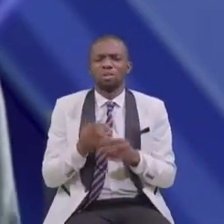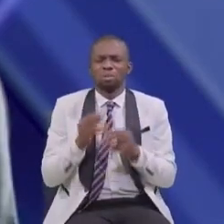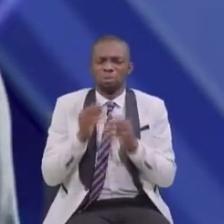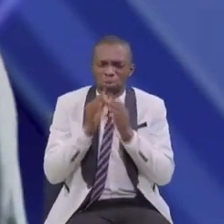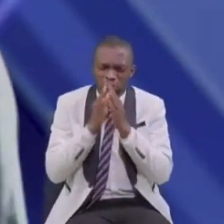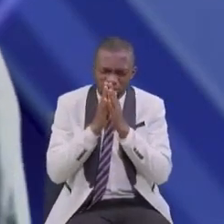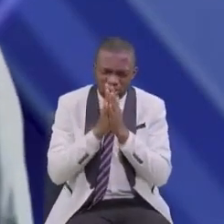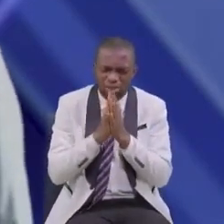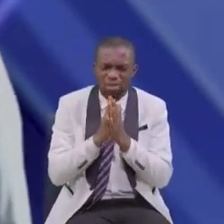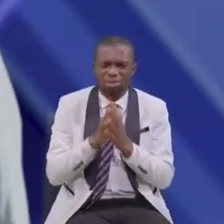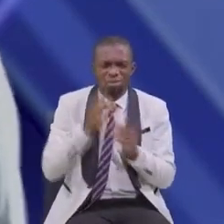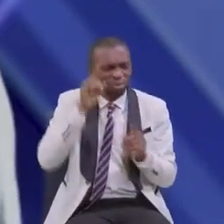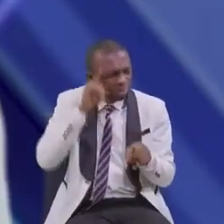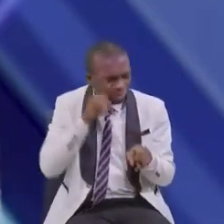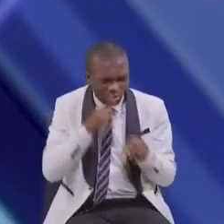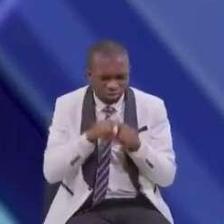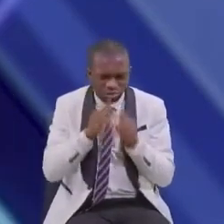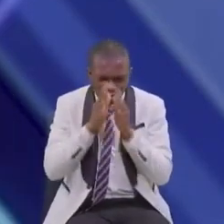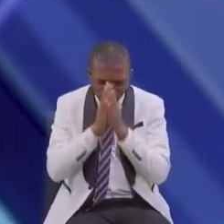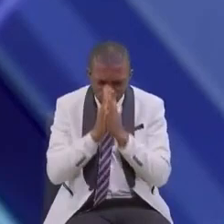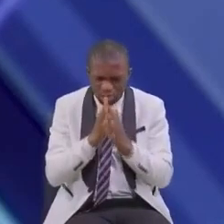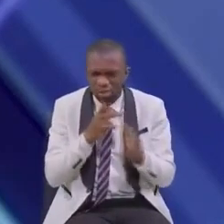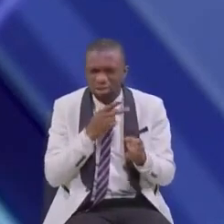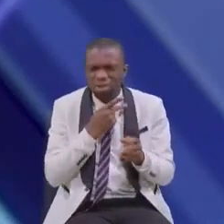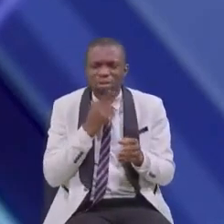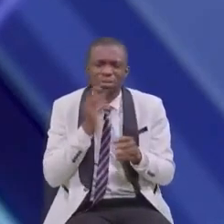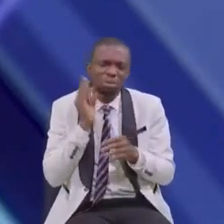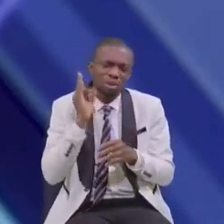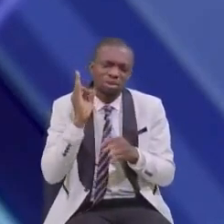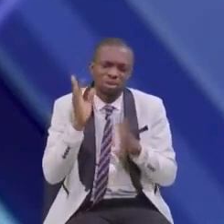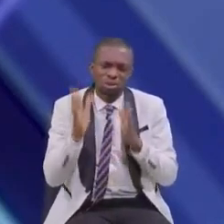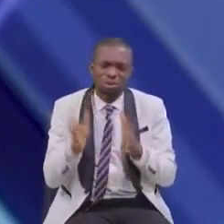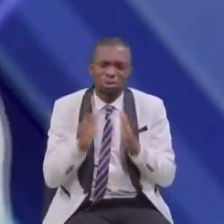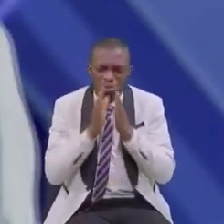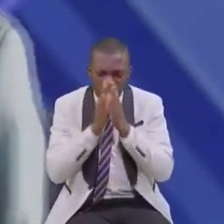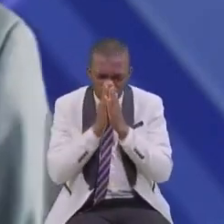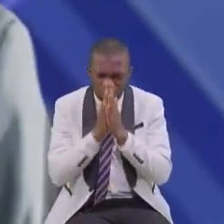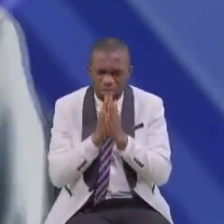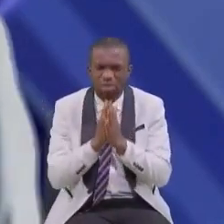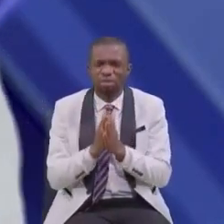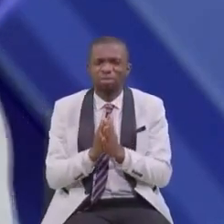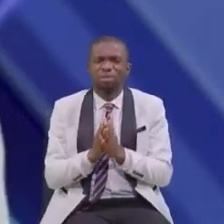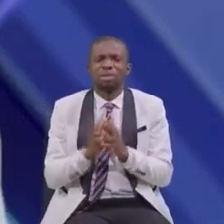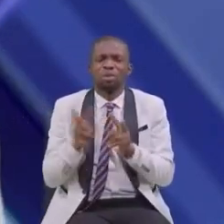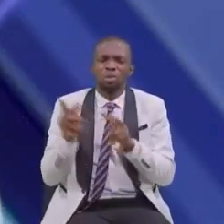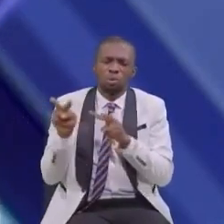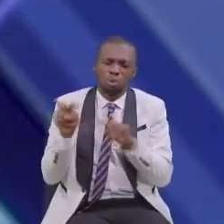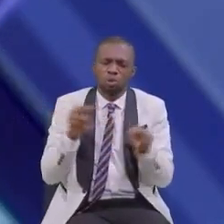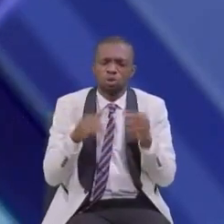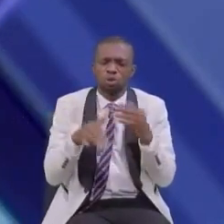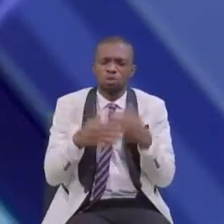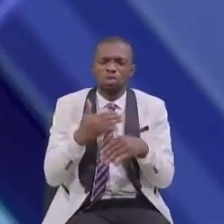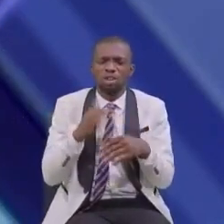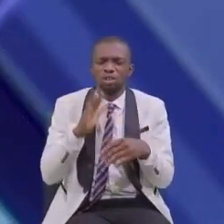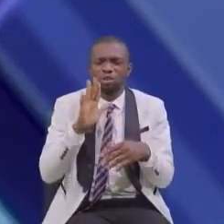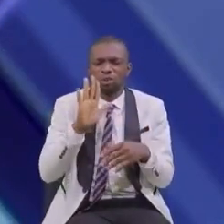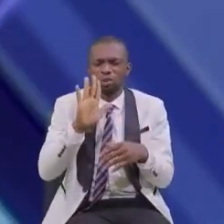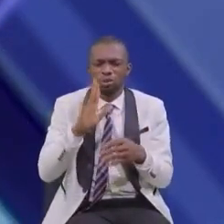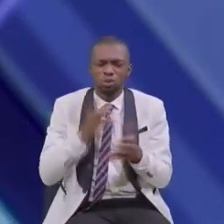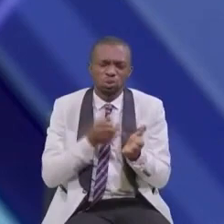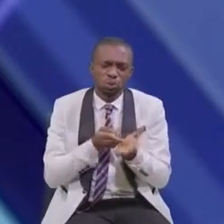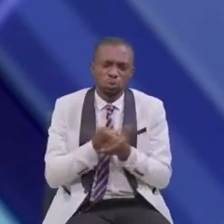pray. Watch over the truth, the word of God. Watch over your convictions as well as